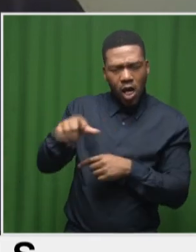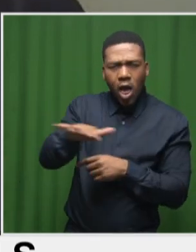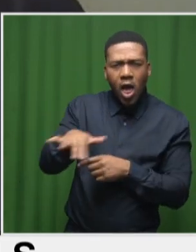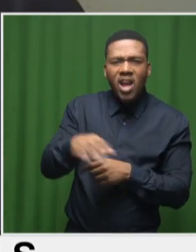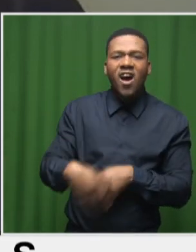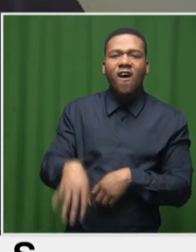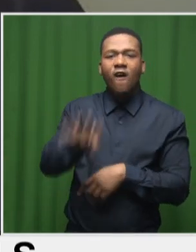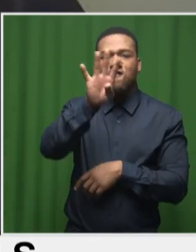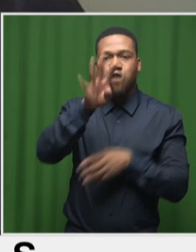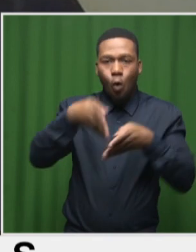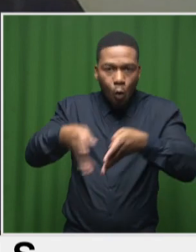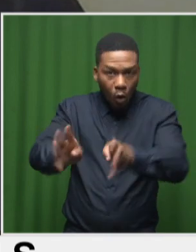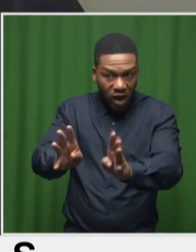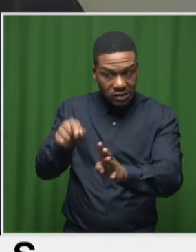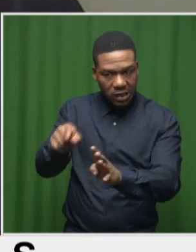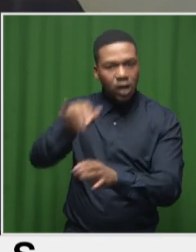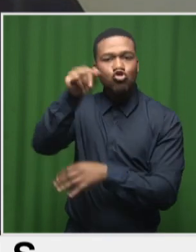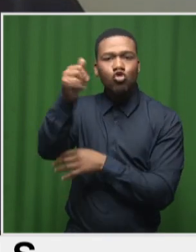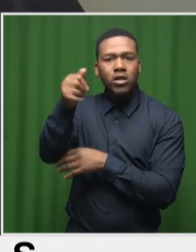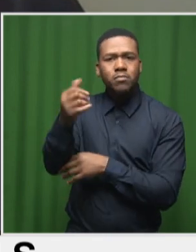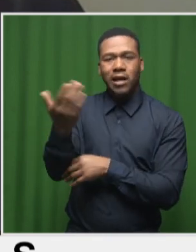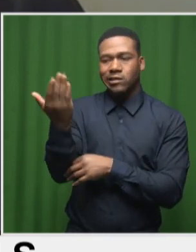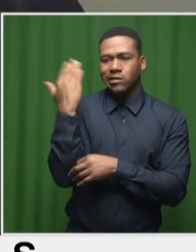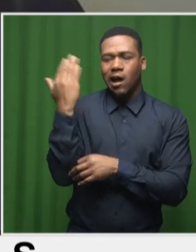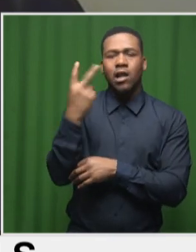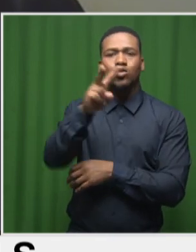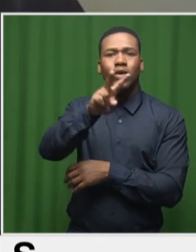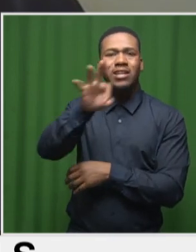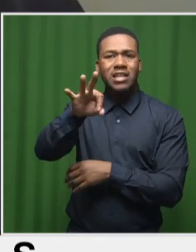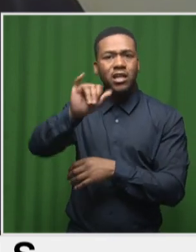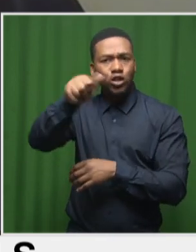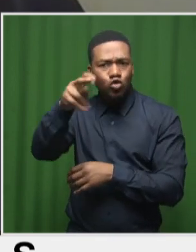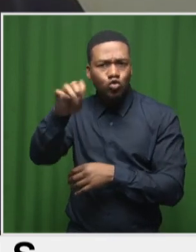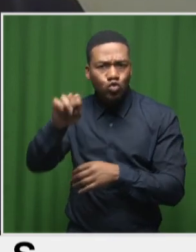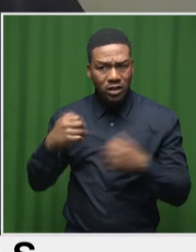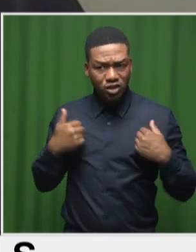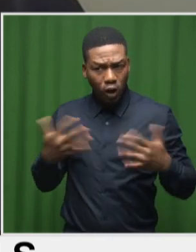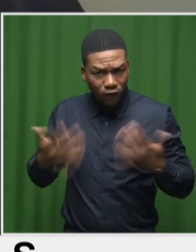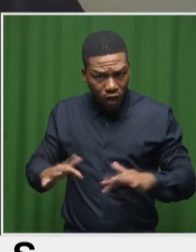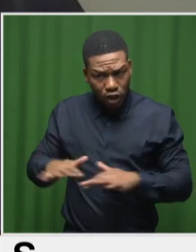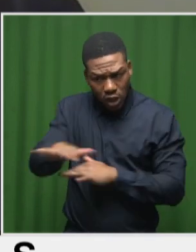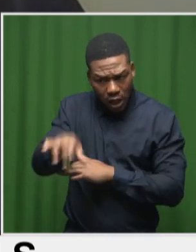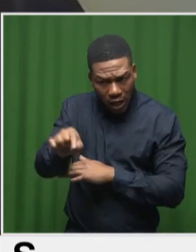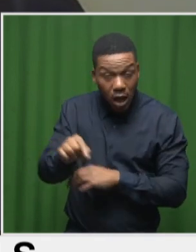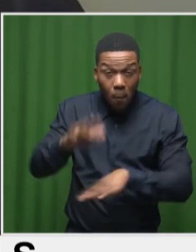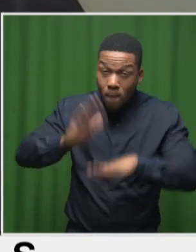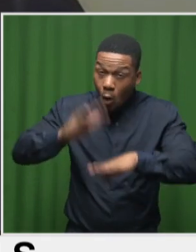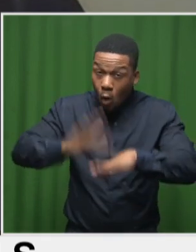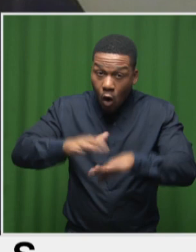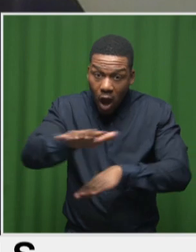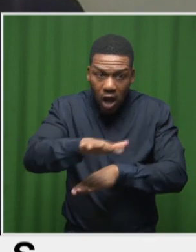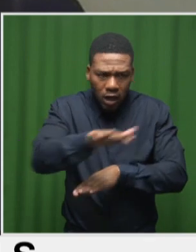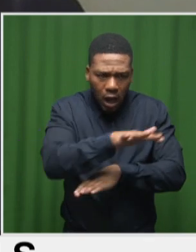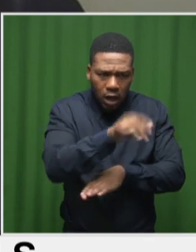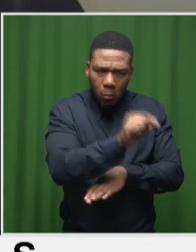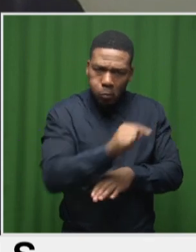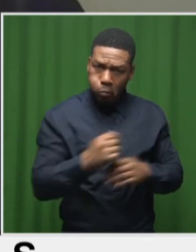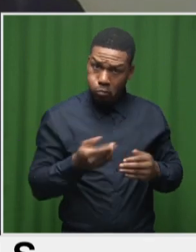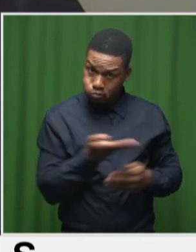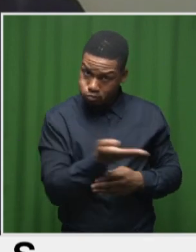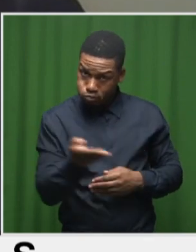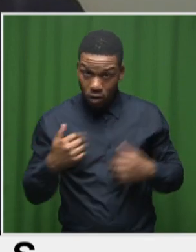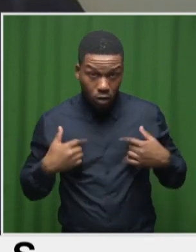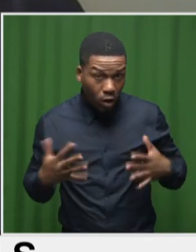in Johannesburg. That started on the 23rd of June. How is that going? Have you got more areas that you're trying this out on, and how is it